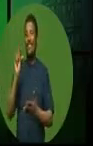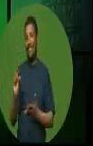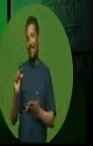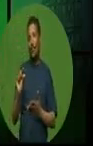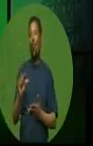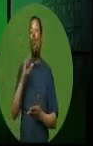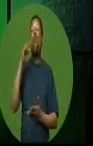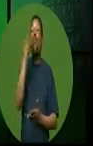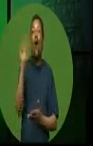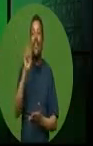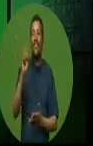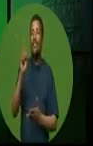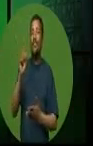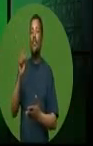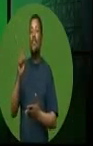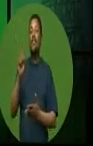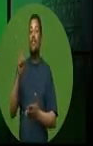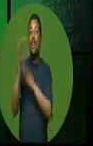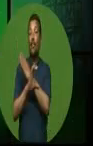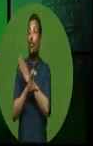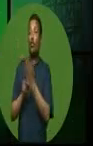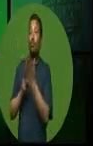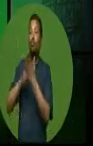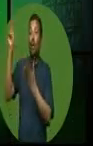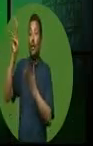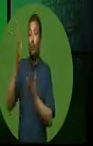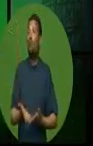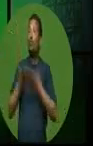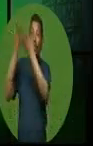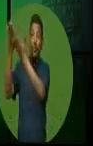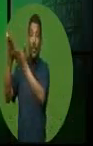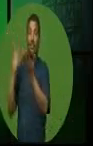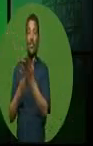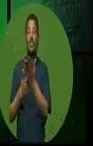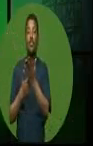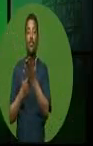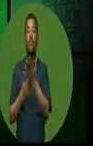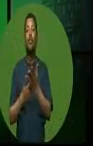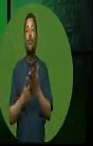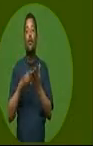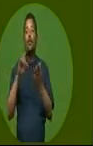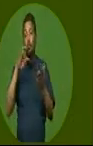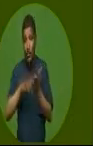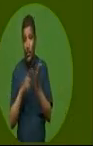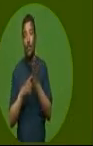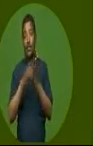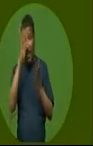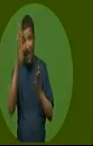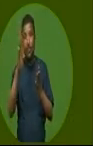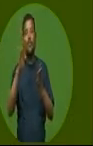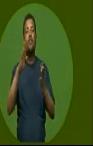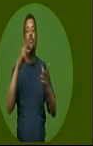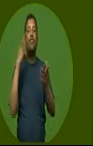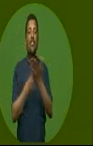what the country should pay for imports, and this creates debt accumulation. This